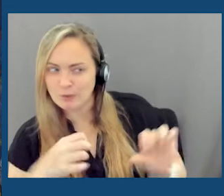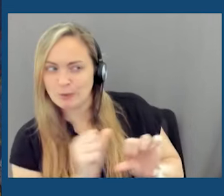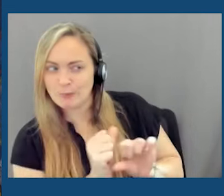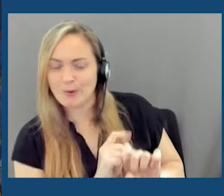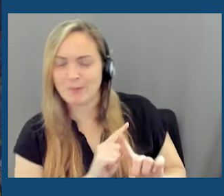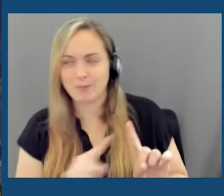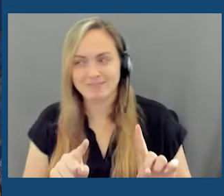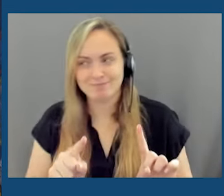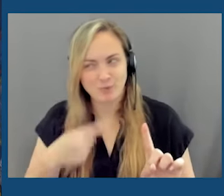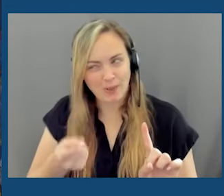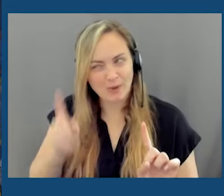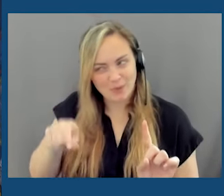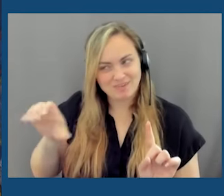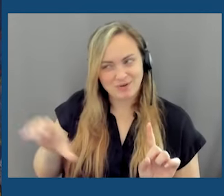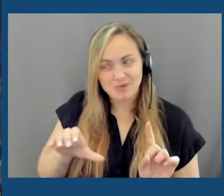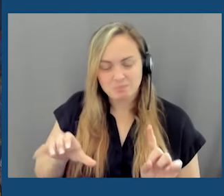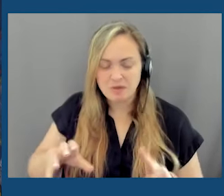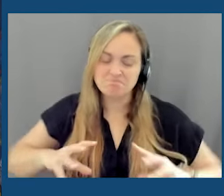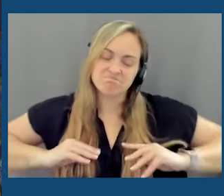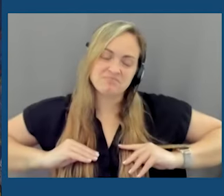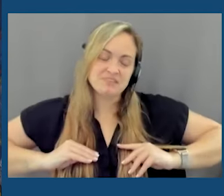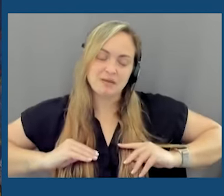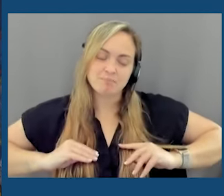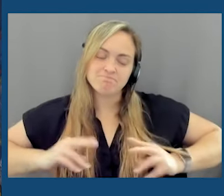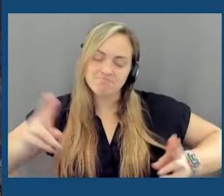but I take it on with a badge of honor.